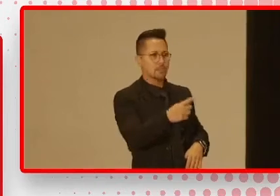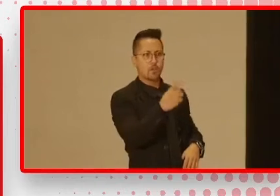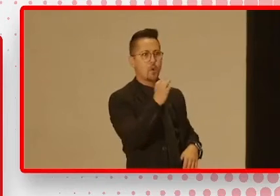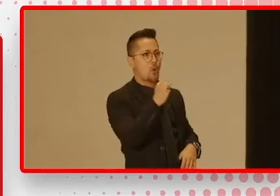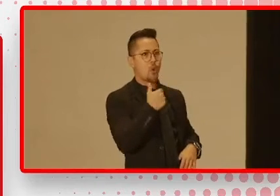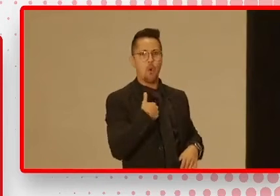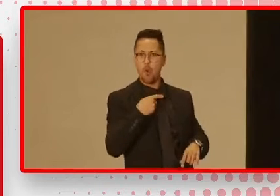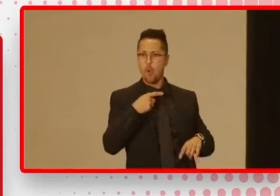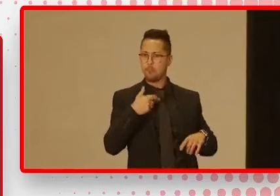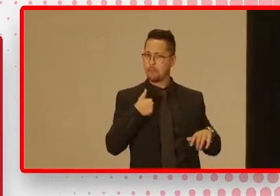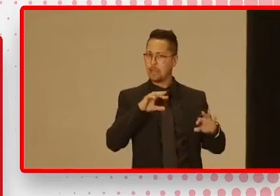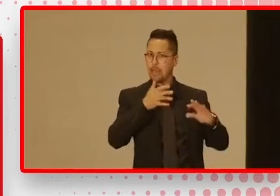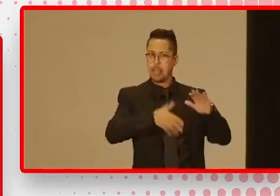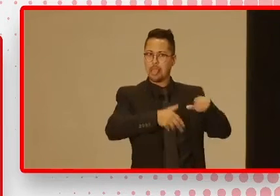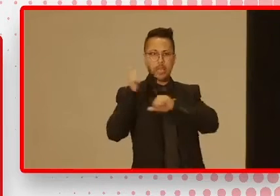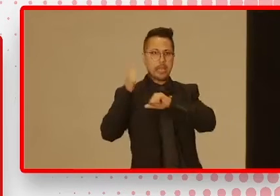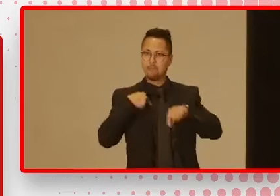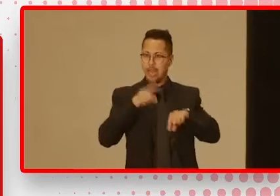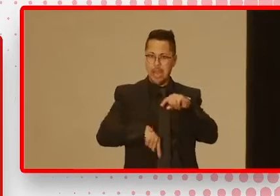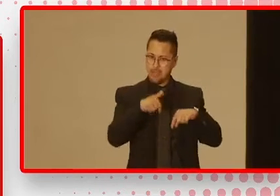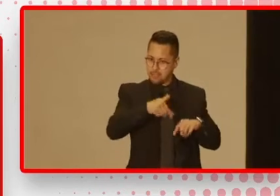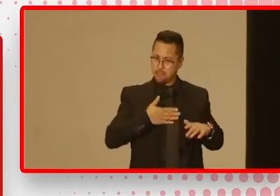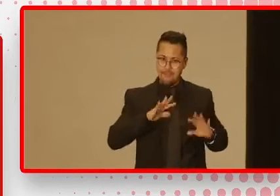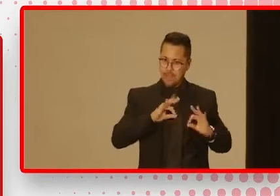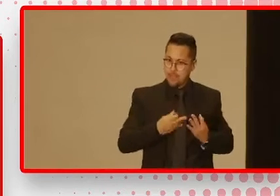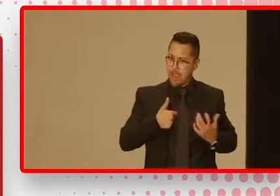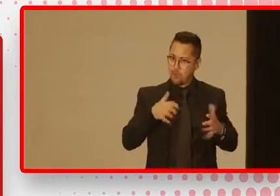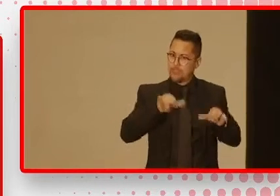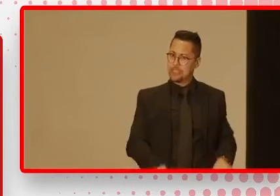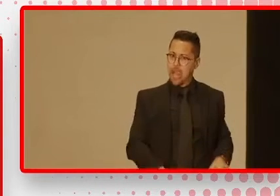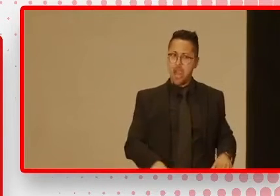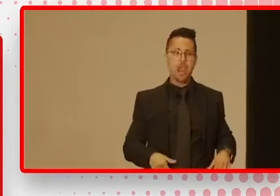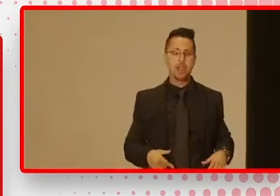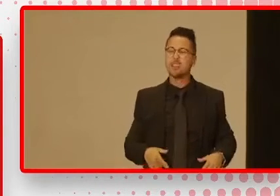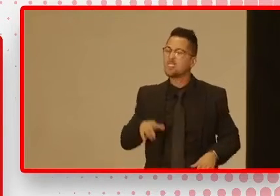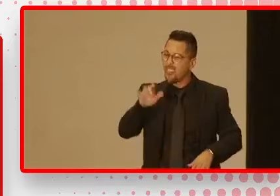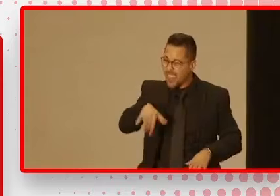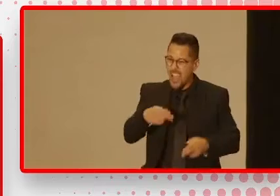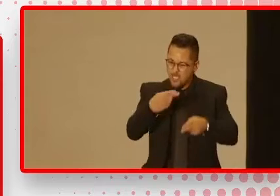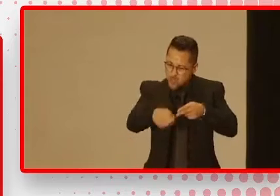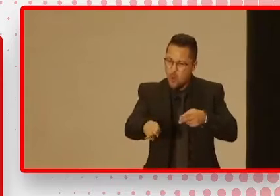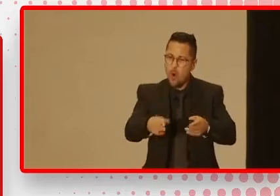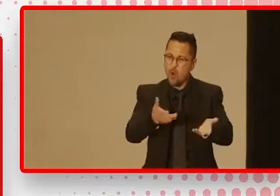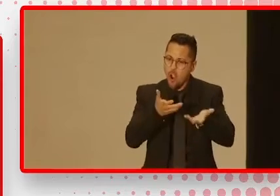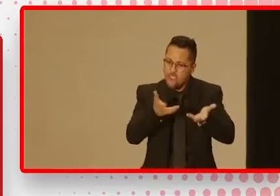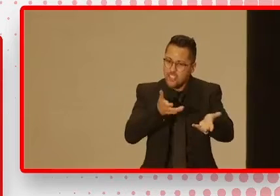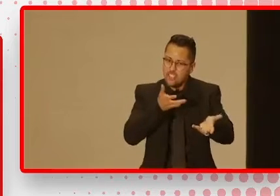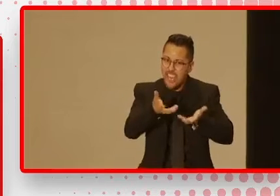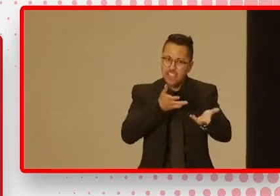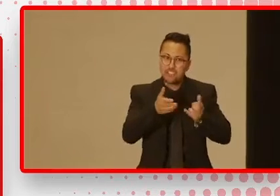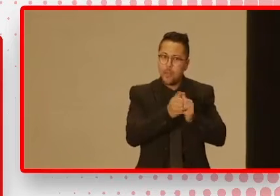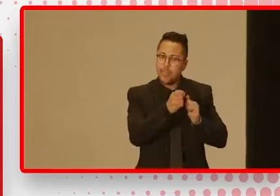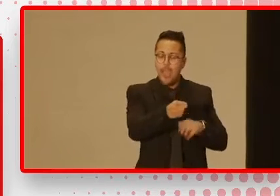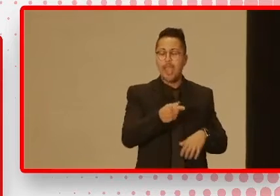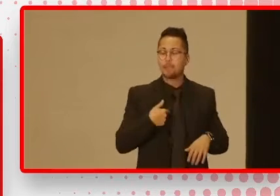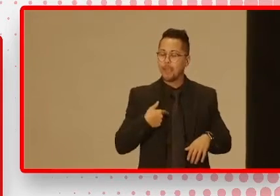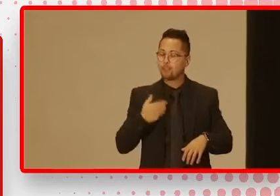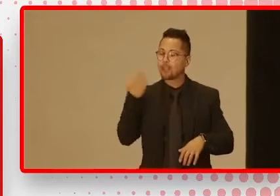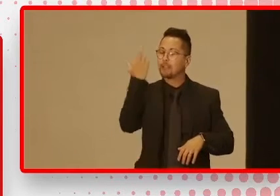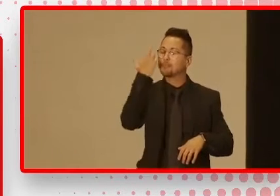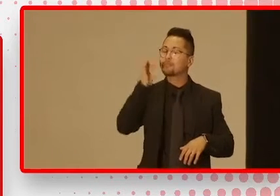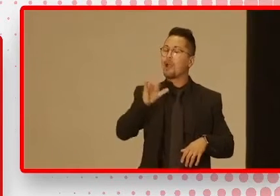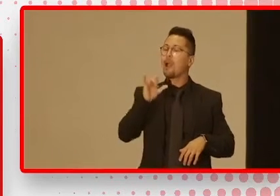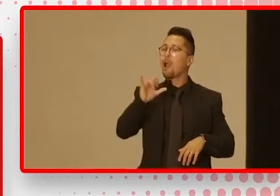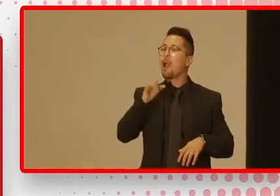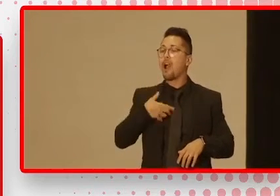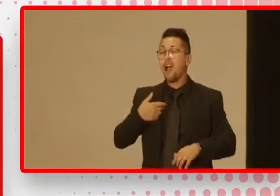family. This is my home. I want to stay here. And that simple conversation with him opened his eyes that, okay, underwater welding